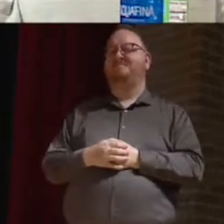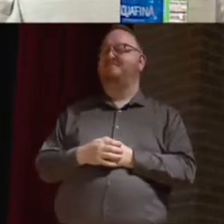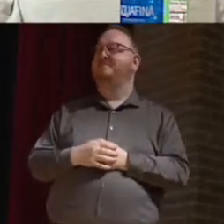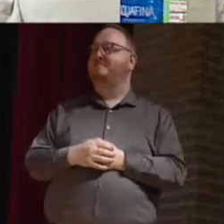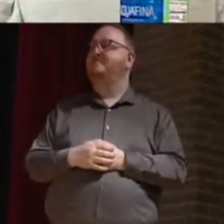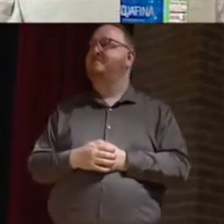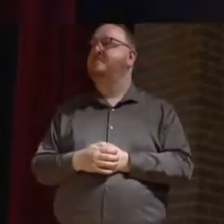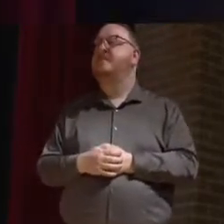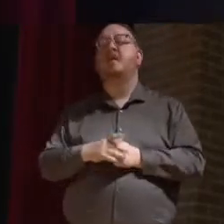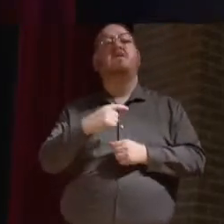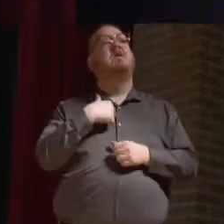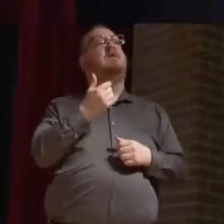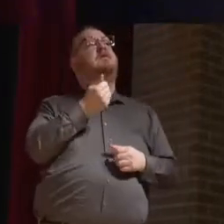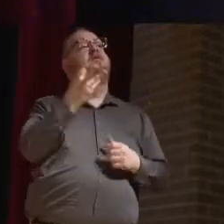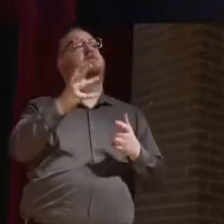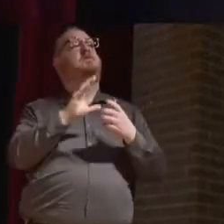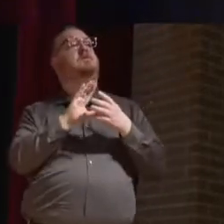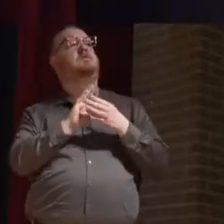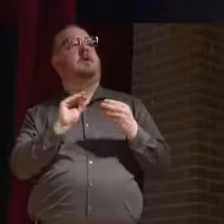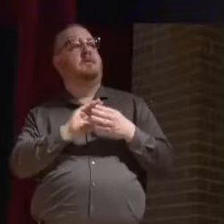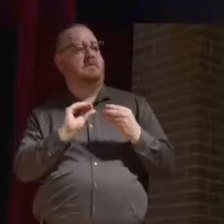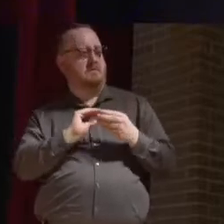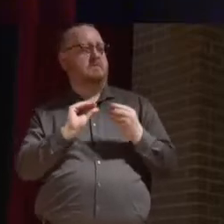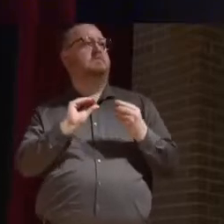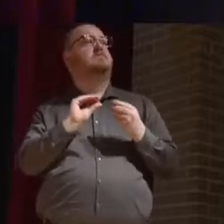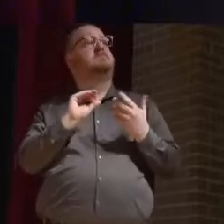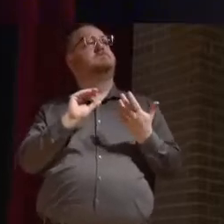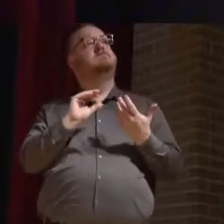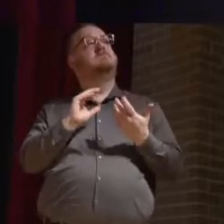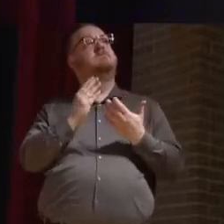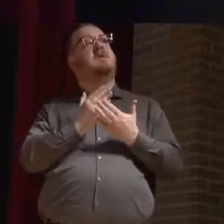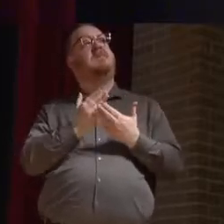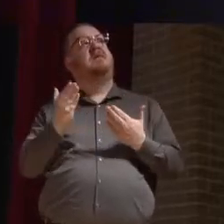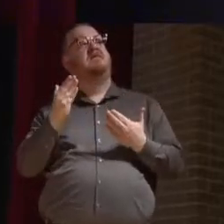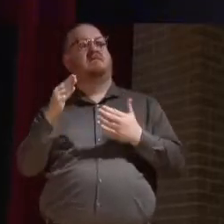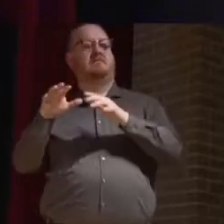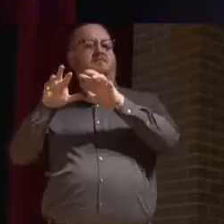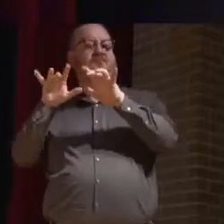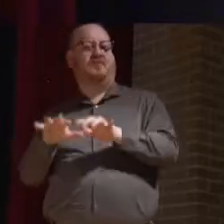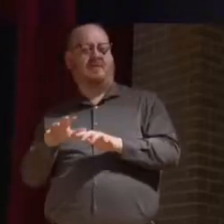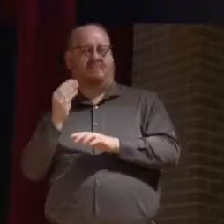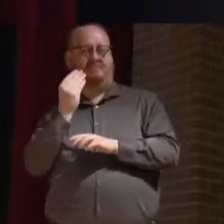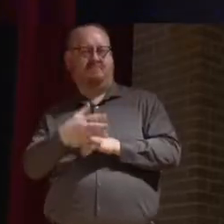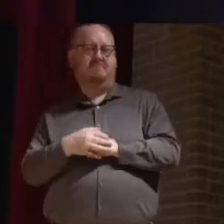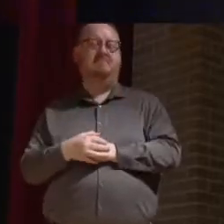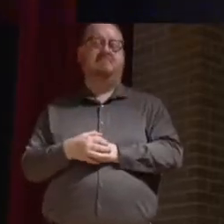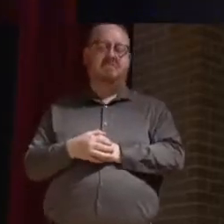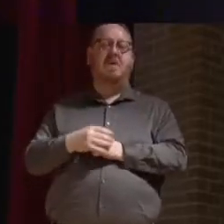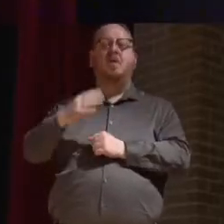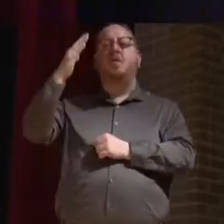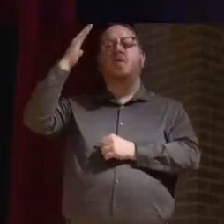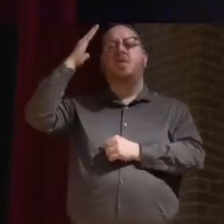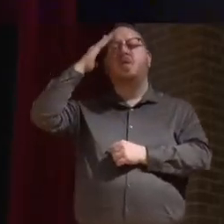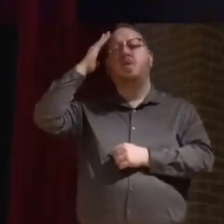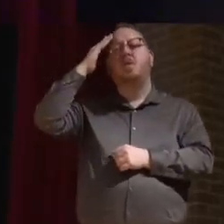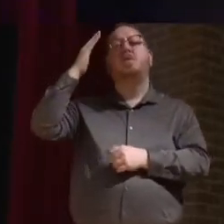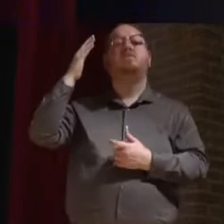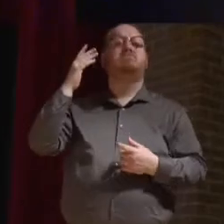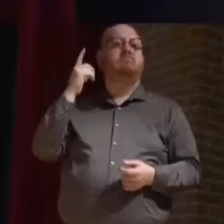So I've got a couple of comments and some things from our chat room. We've heard that